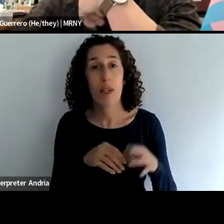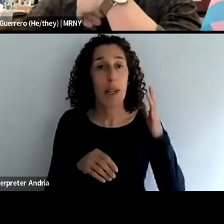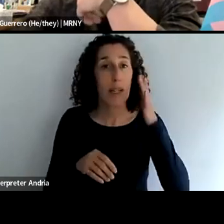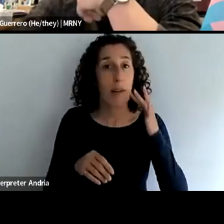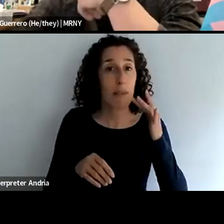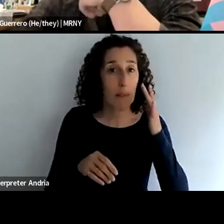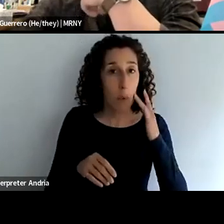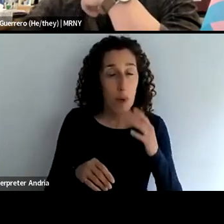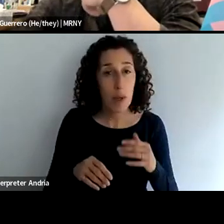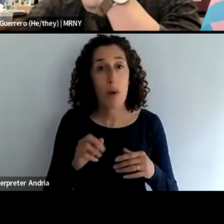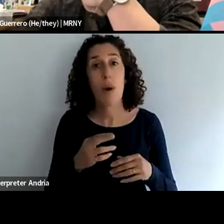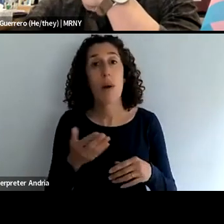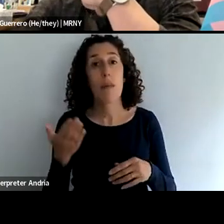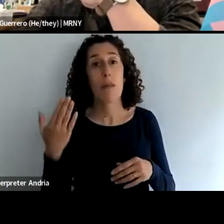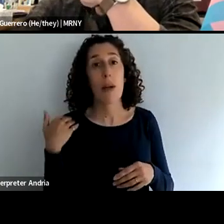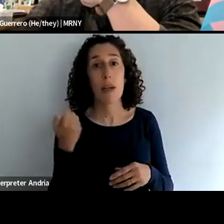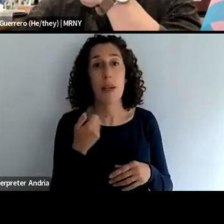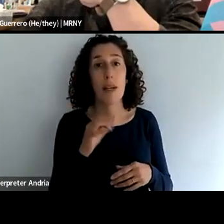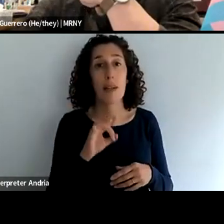where some people were coming out with